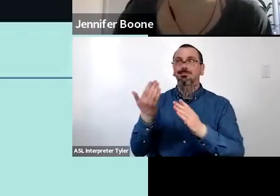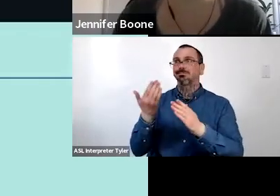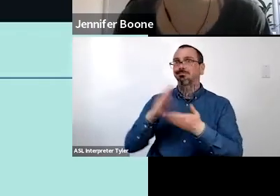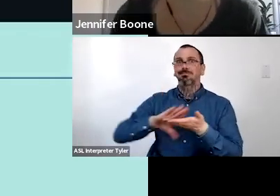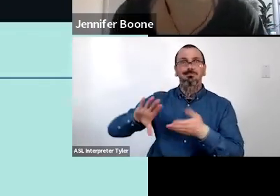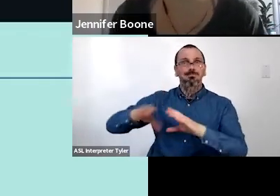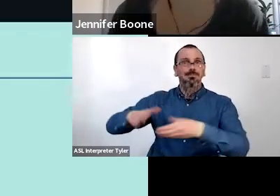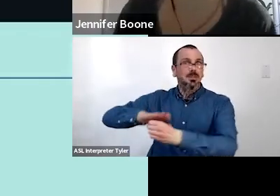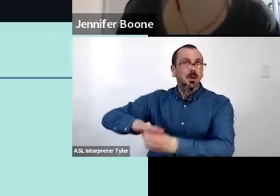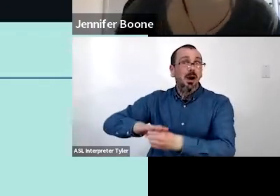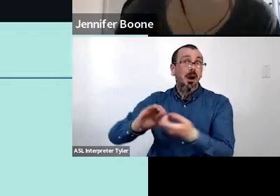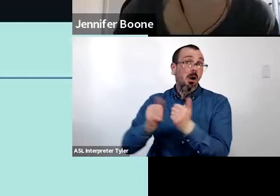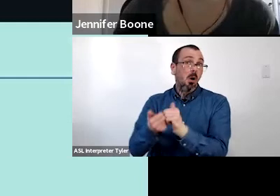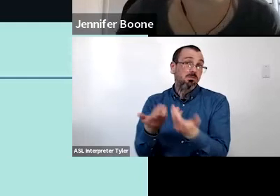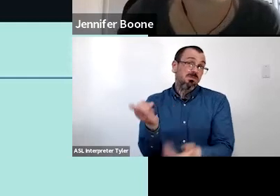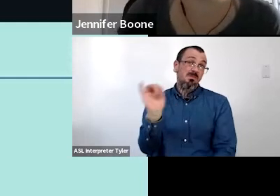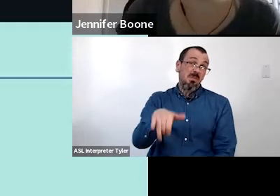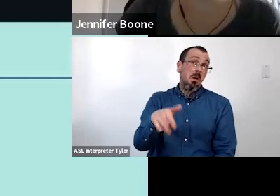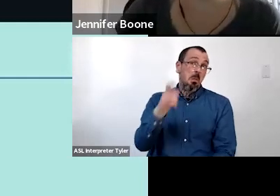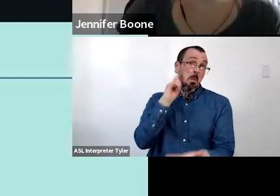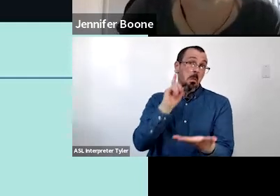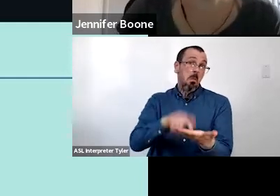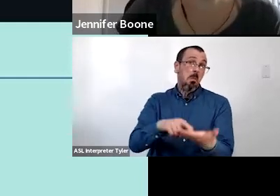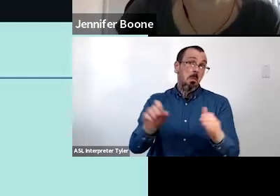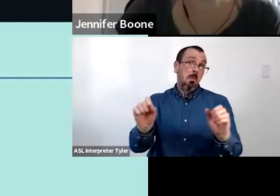stress, which would, and yeah.